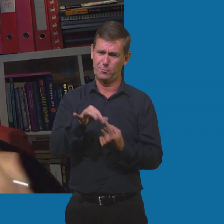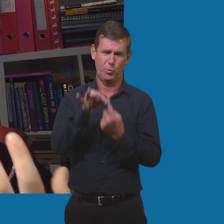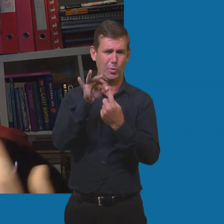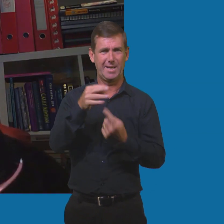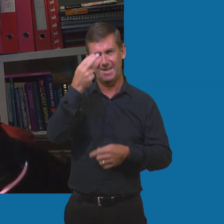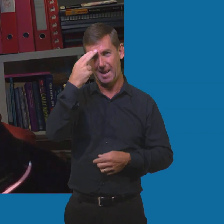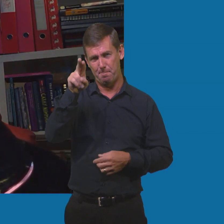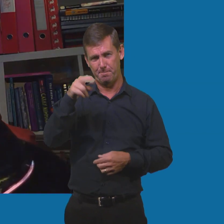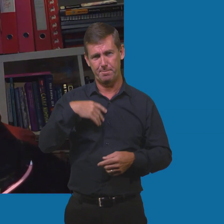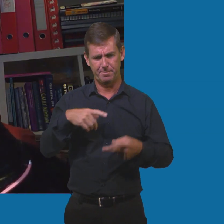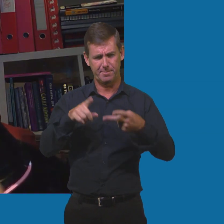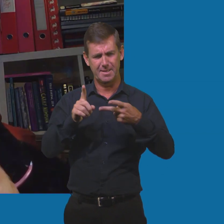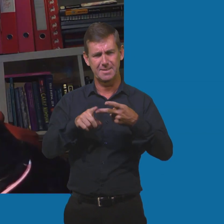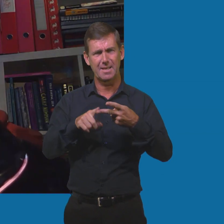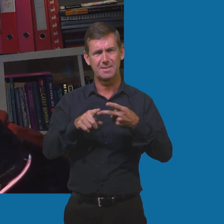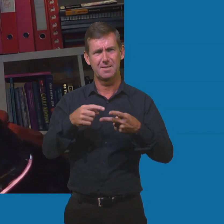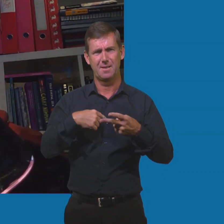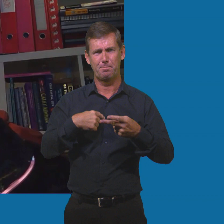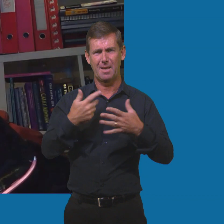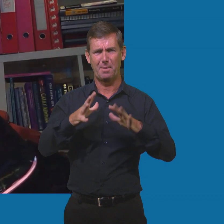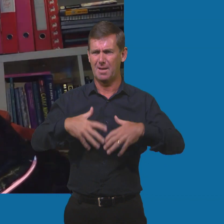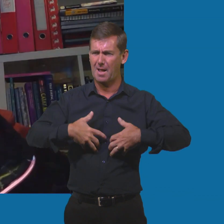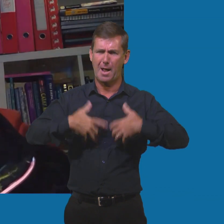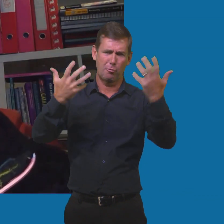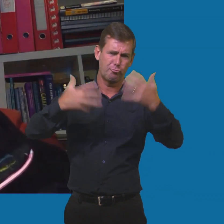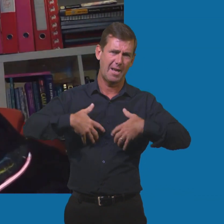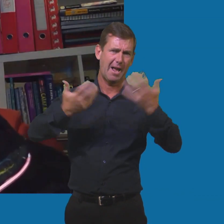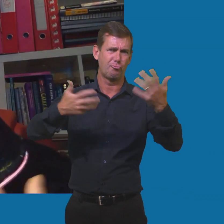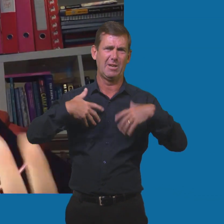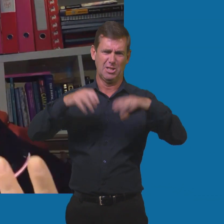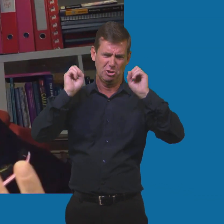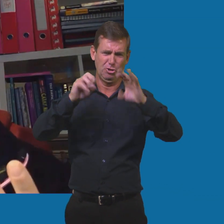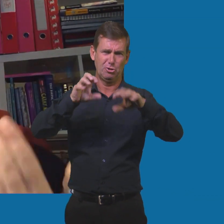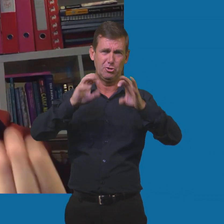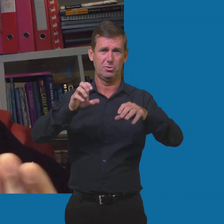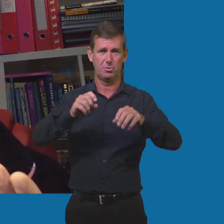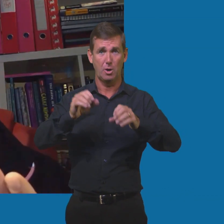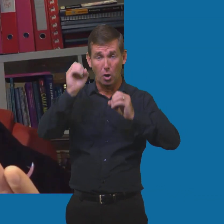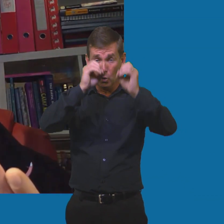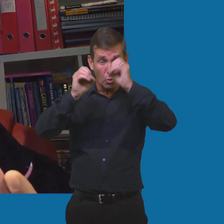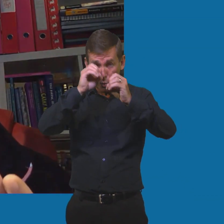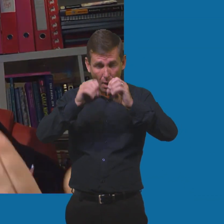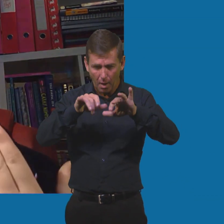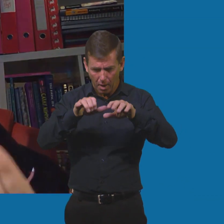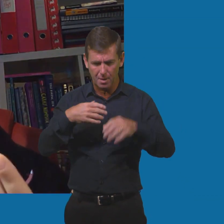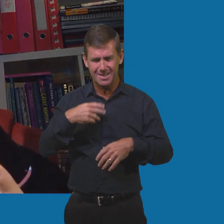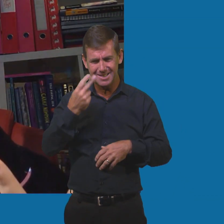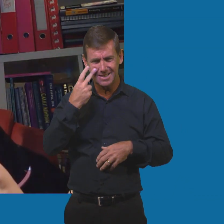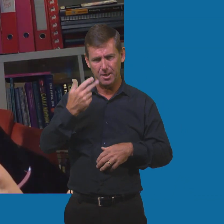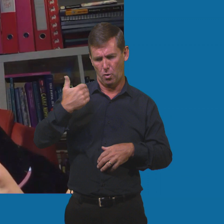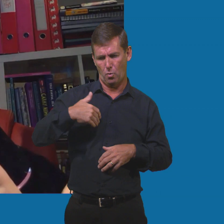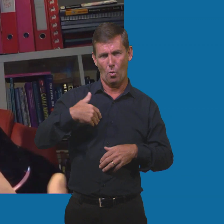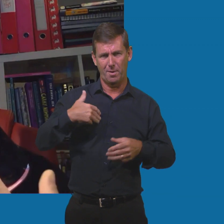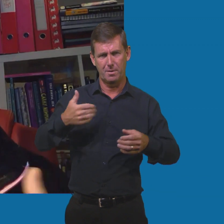also, I've done a lot of getting angry about various things in the media. So if you Google me, you're going to see a woman in a wheelchair probably stuck